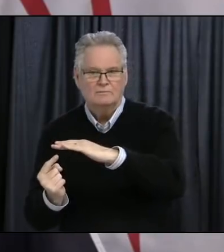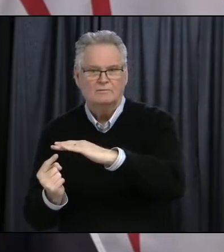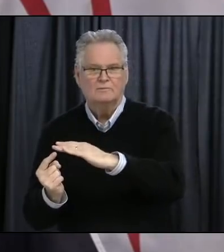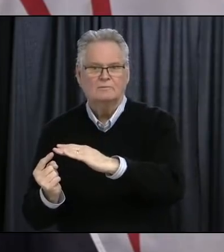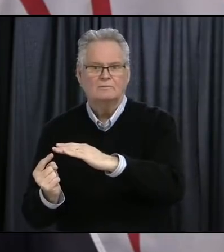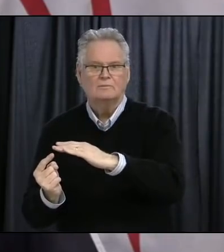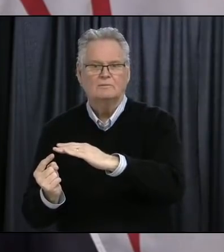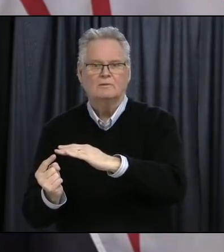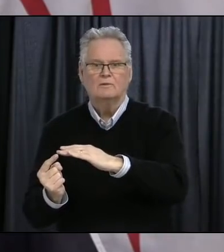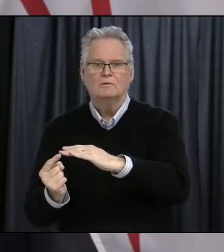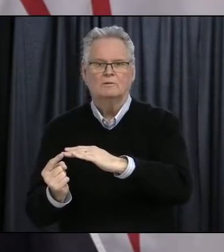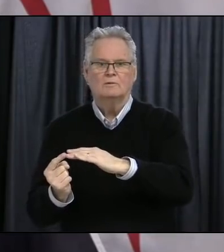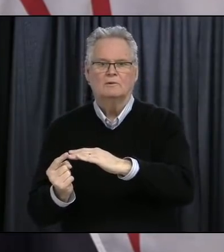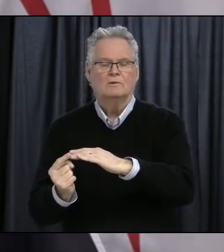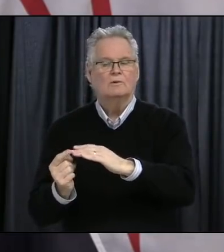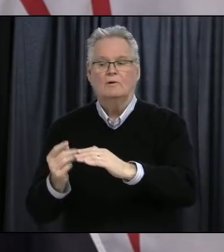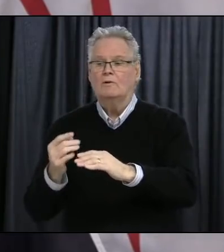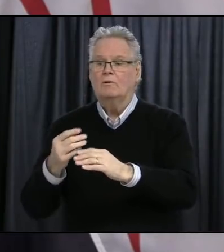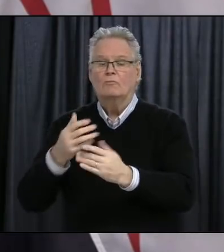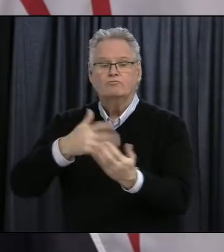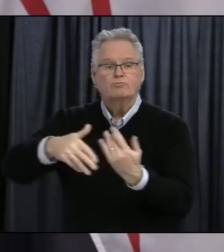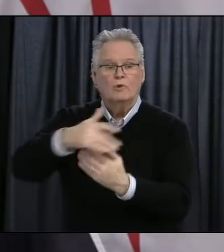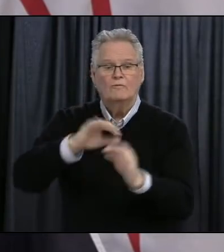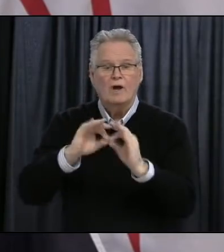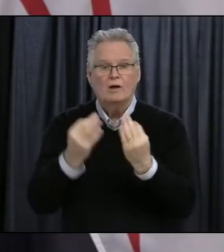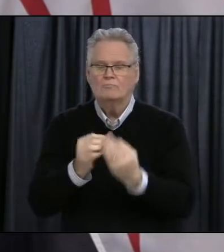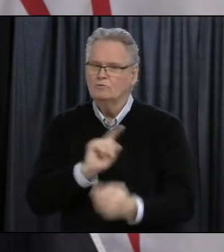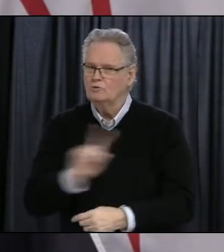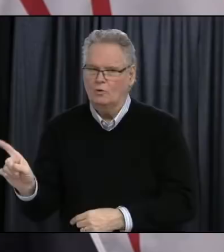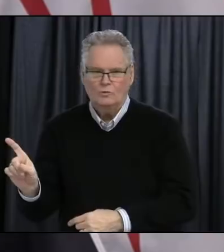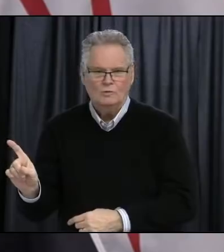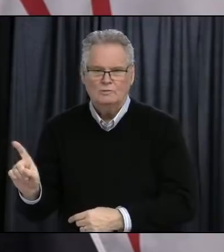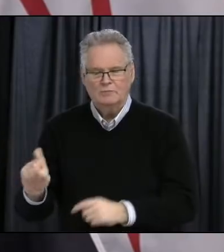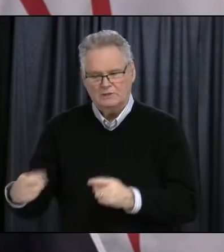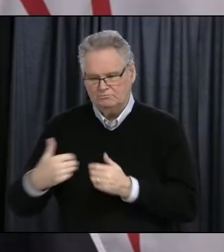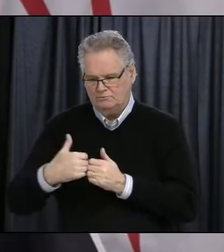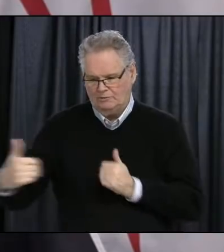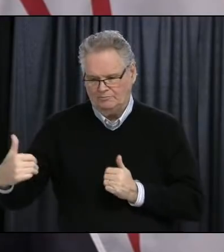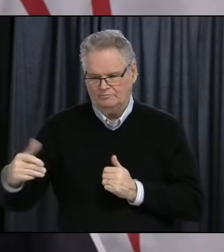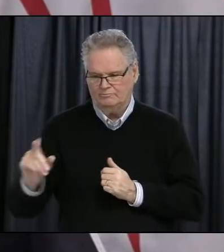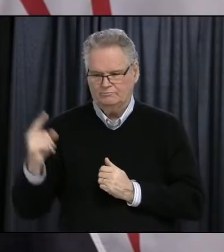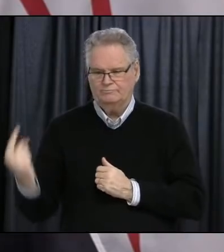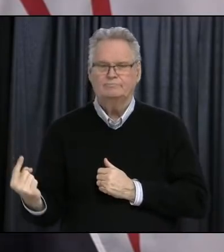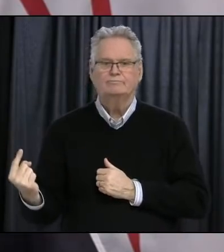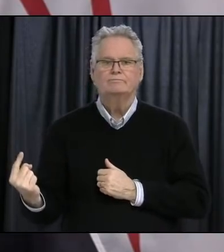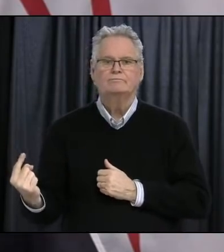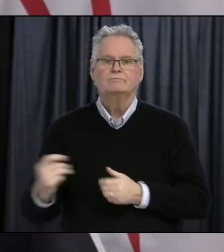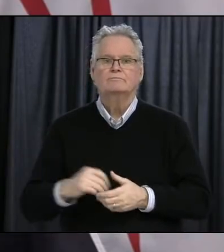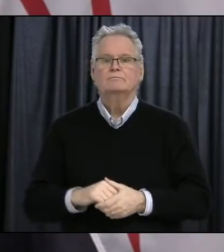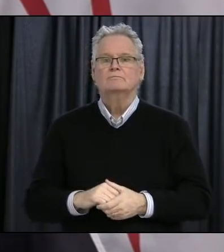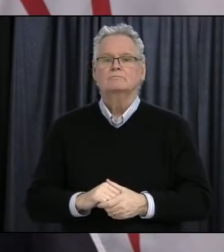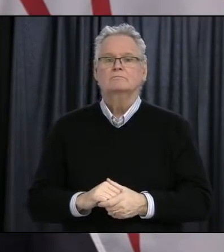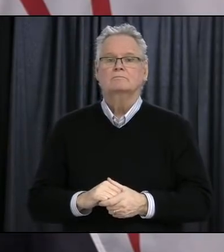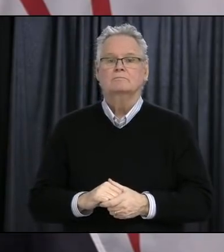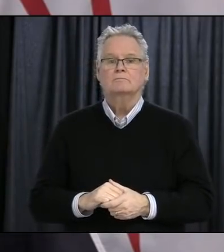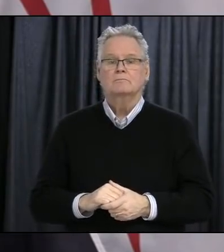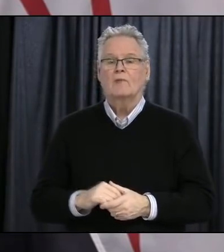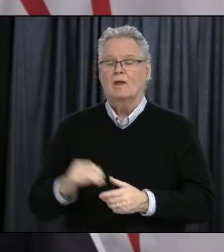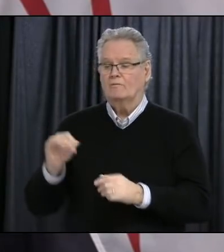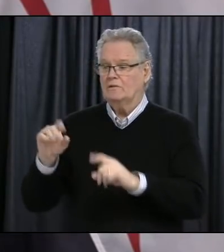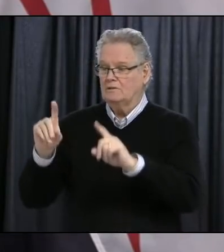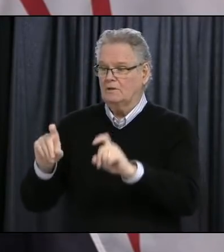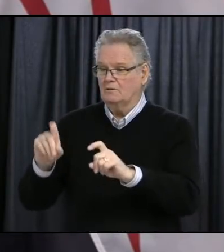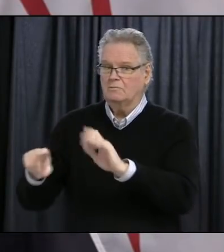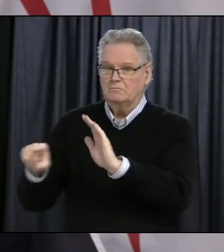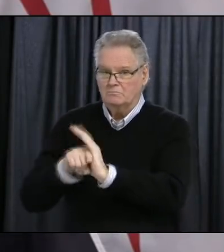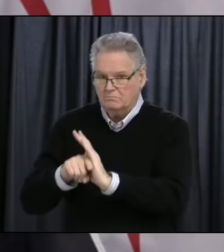members, and wear a mask if they must be in the same room as other members of the household until a negative test is received.